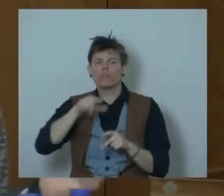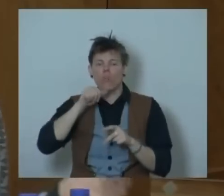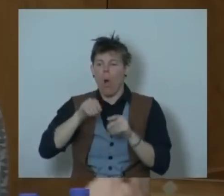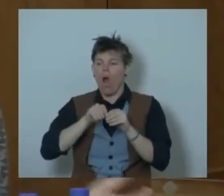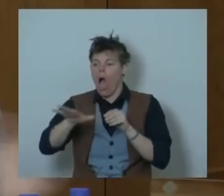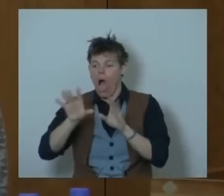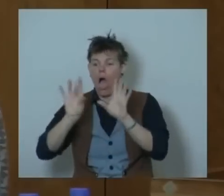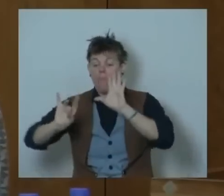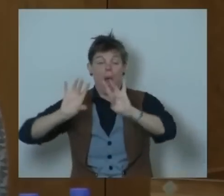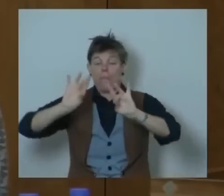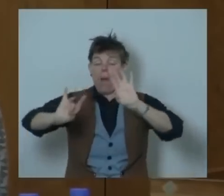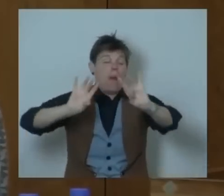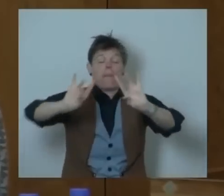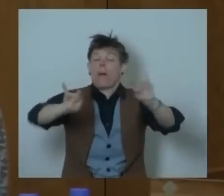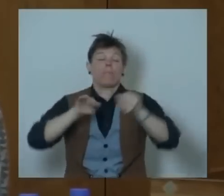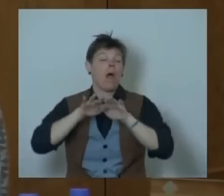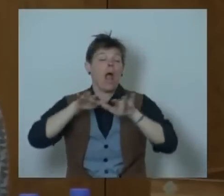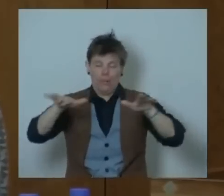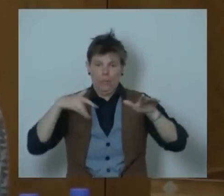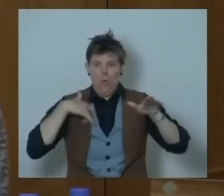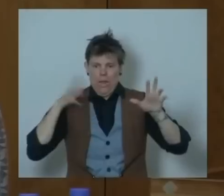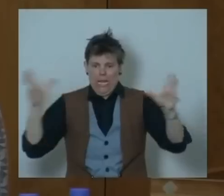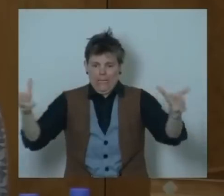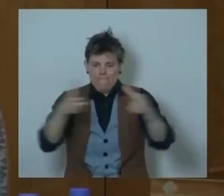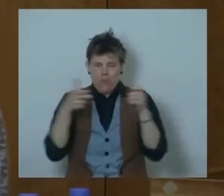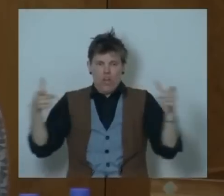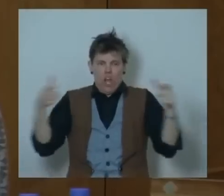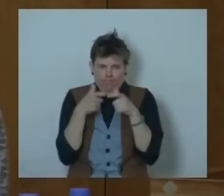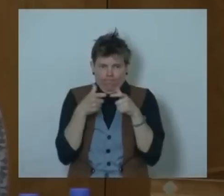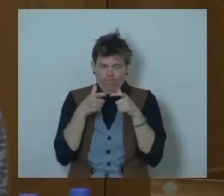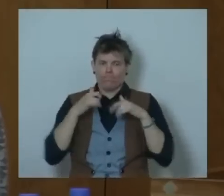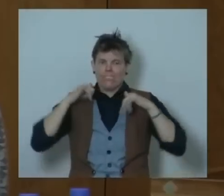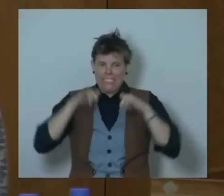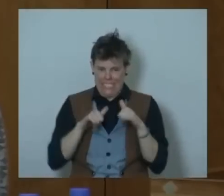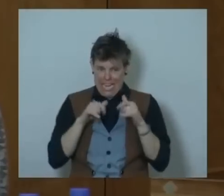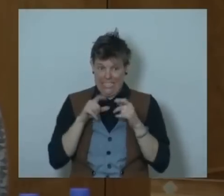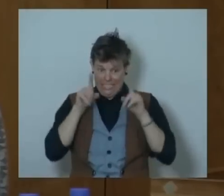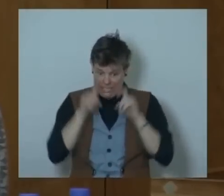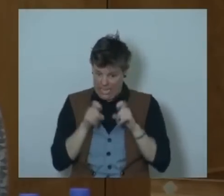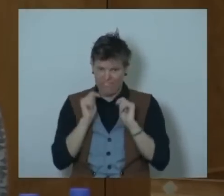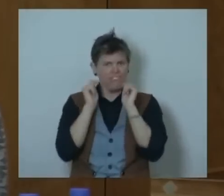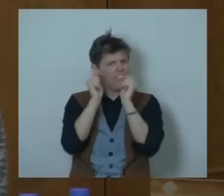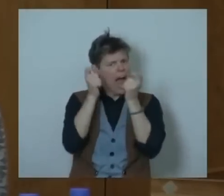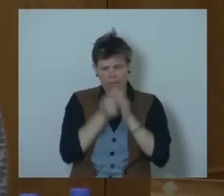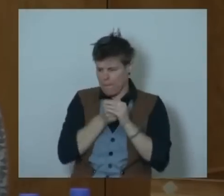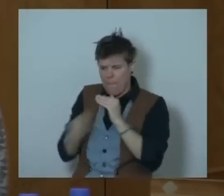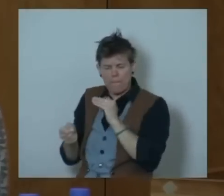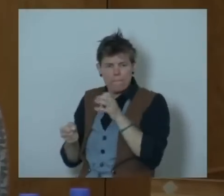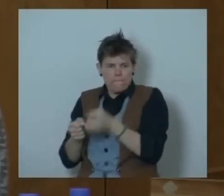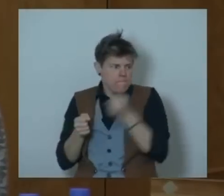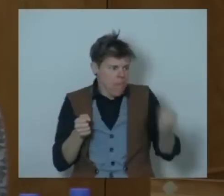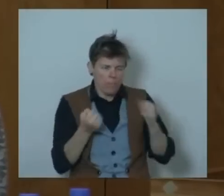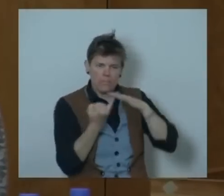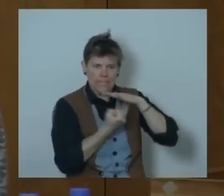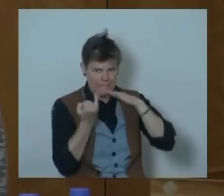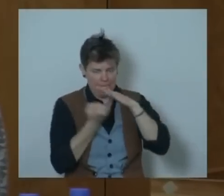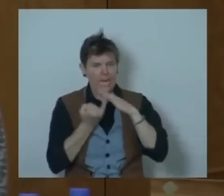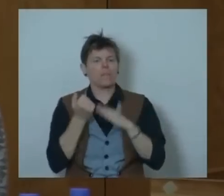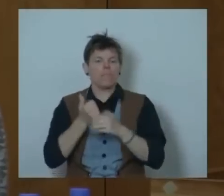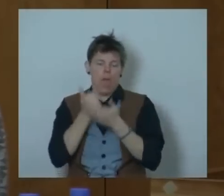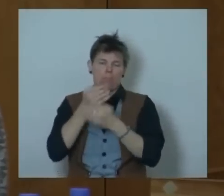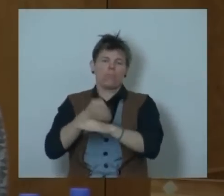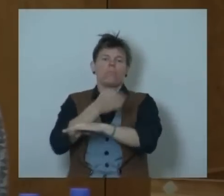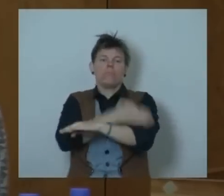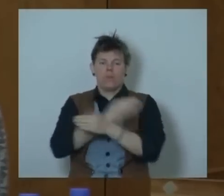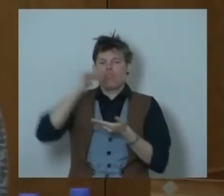10 people. So the testing is what starts that, and the availability of that testing, which creates isolation, which reduces spread, which